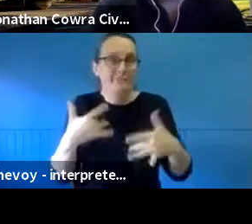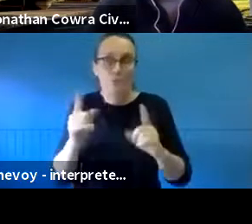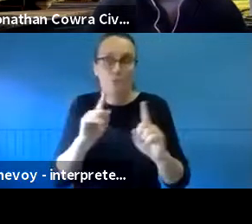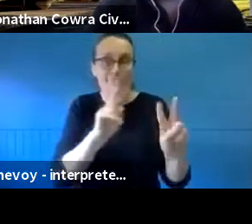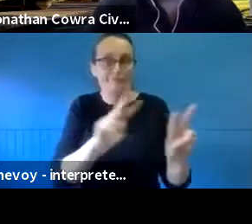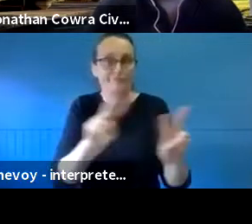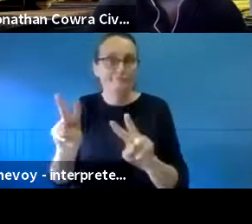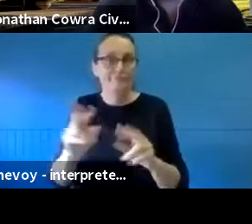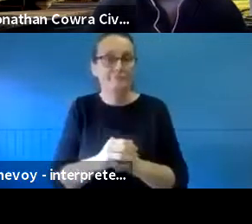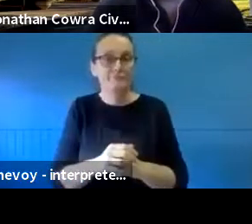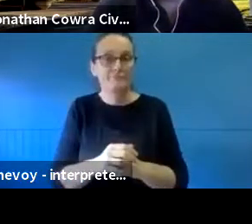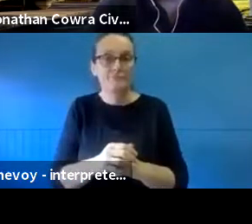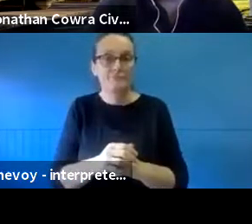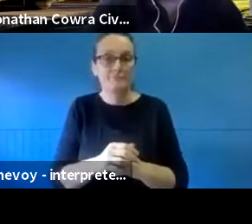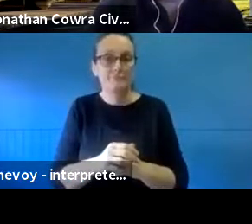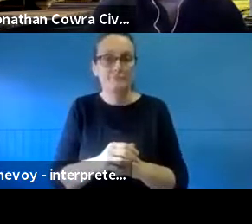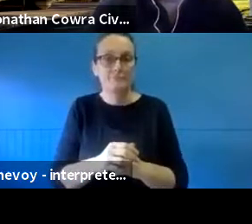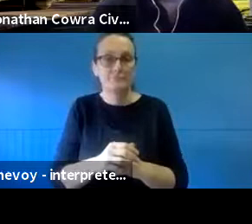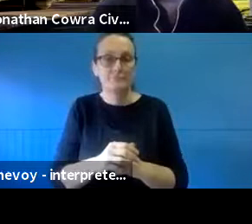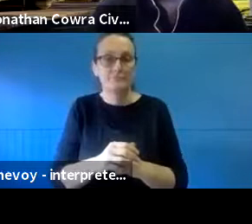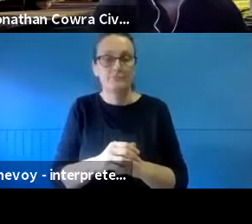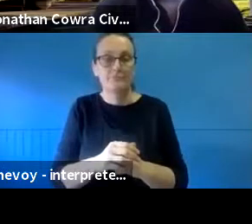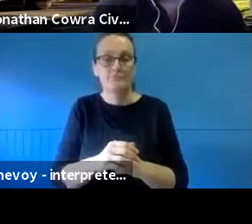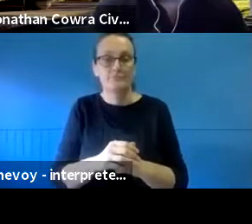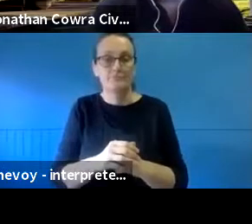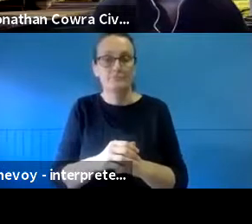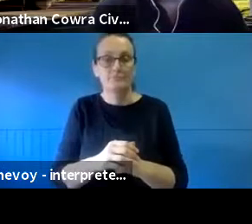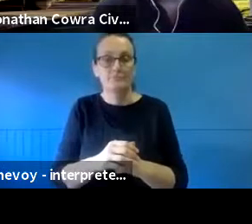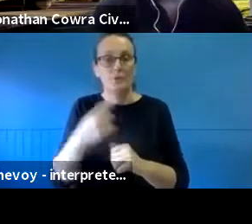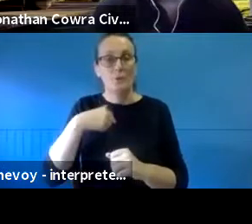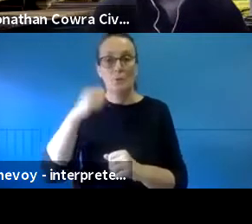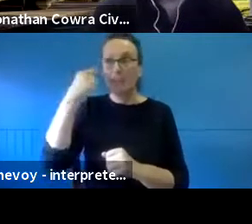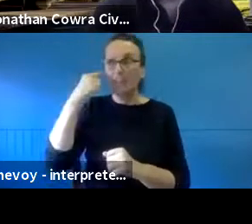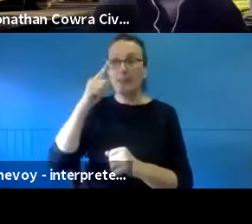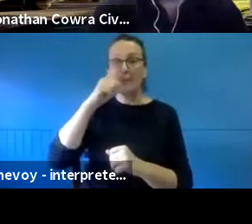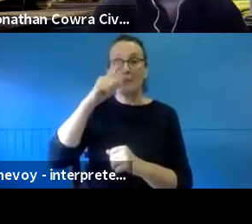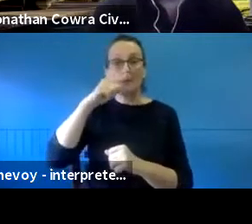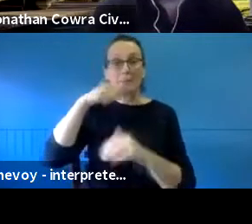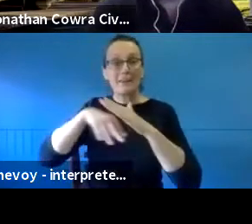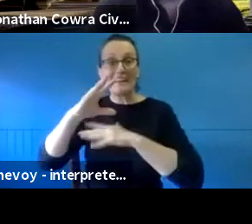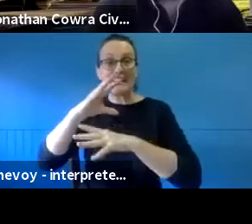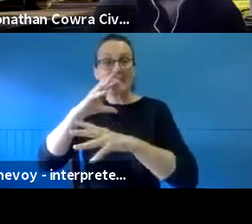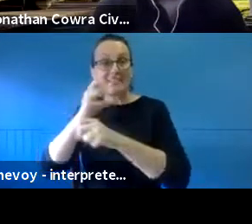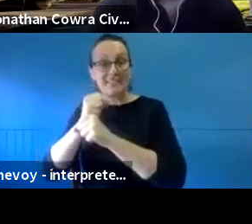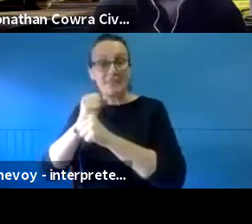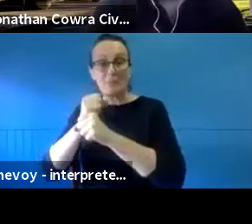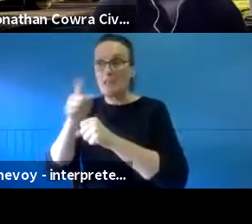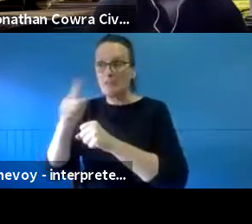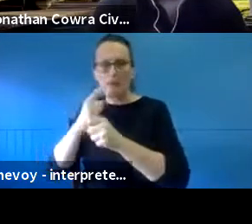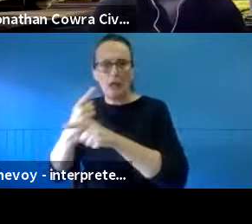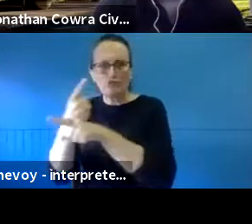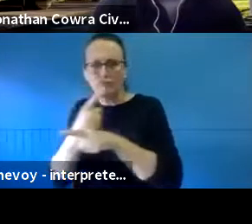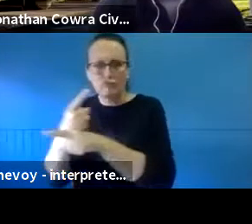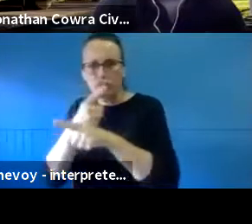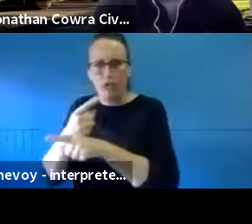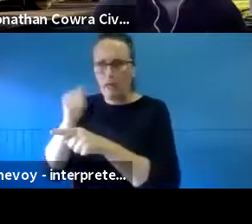ways, you know, we've got this view that there's, you know, there's people in, you know, dark suits sitting in back rooms who've got the world sort of, you know, completely sorted out, and everything's, you know, everything's